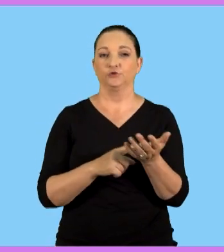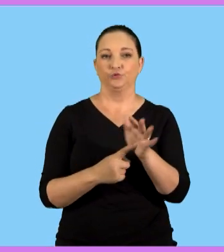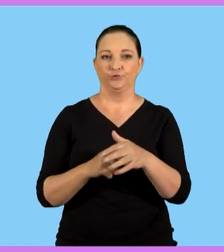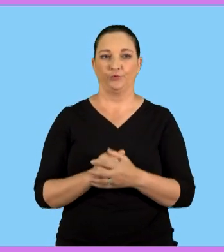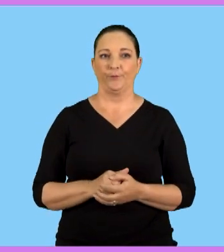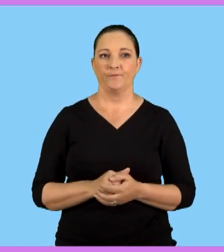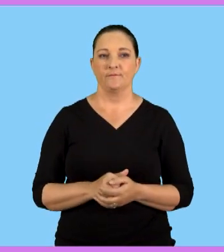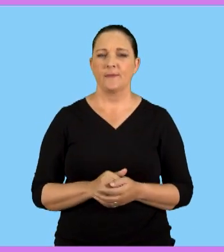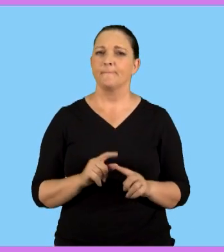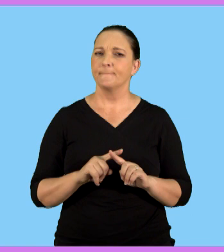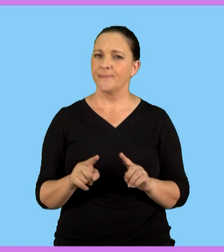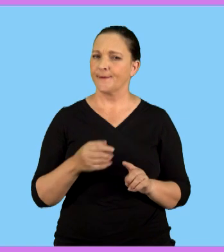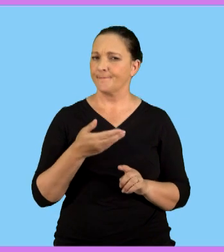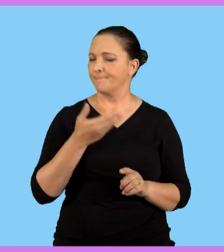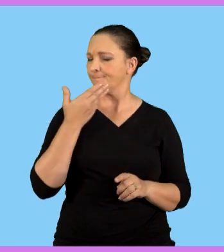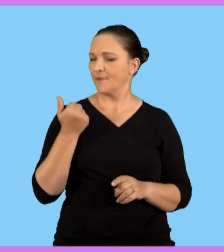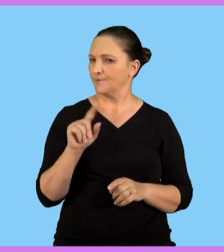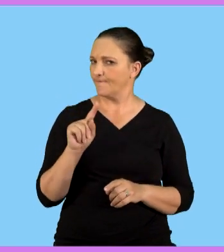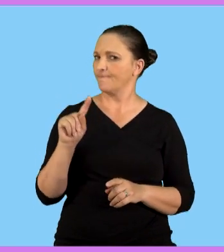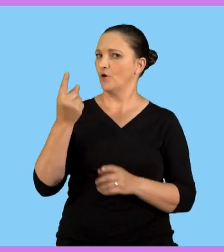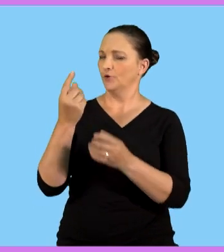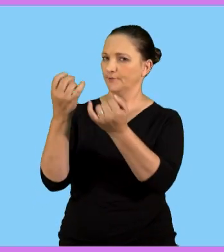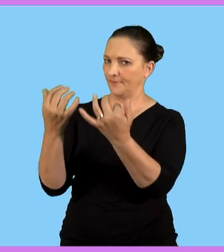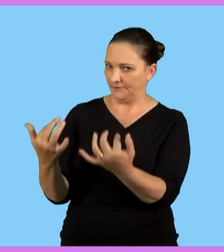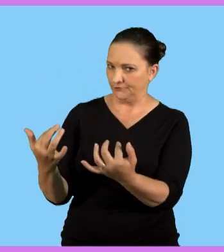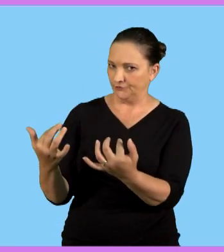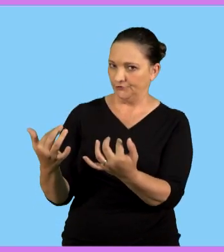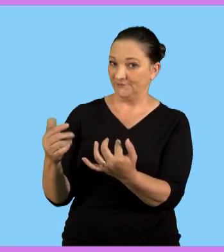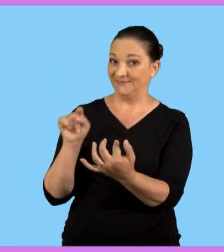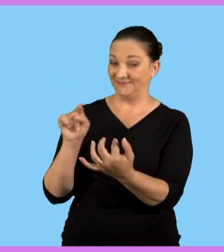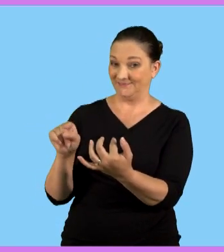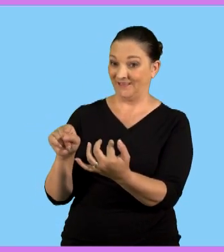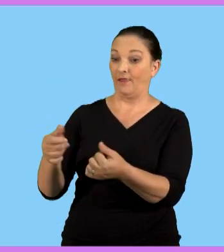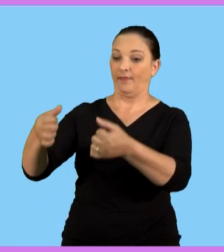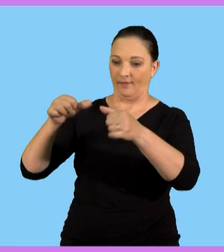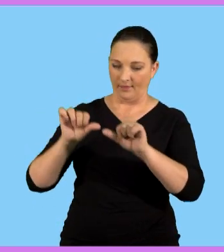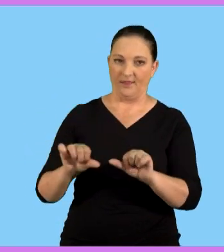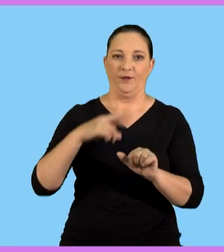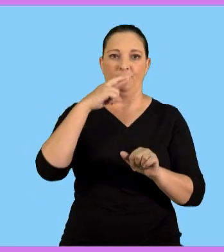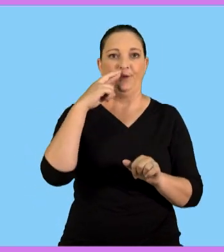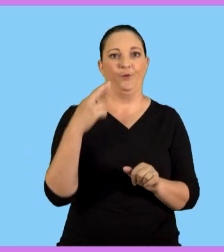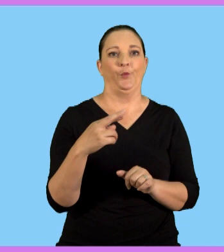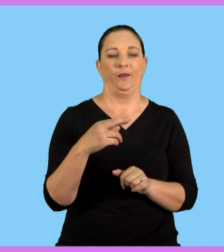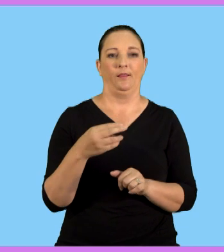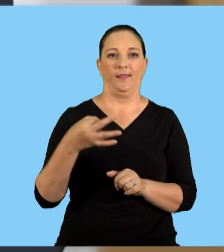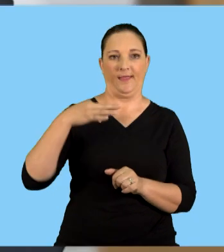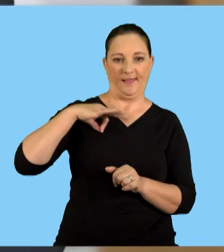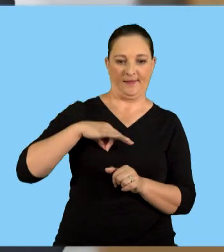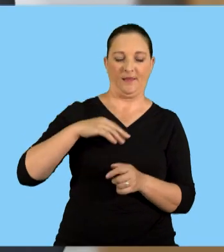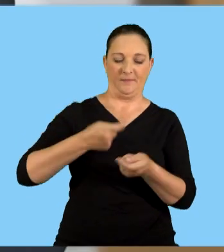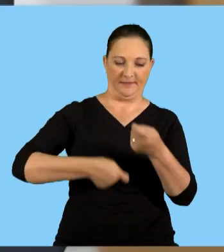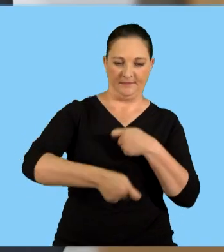It is best to do a budget first and income and expenditure statement second. Budget to estimate our